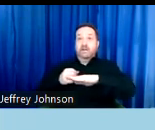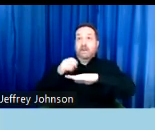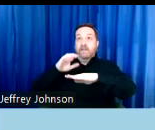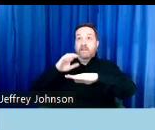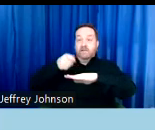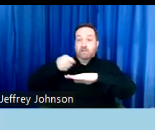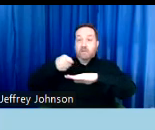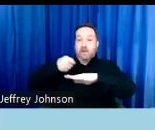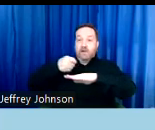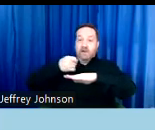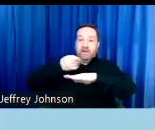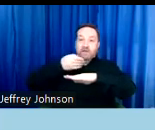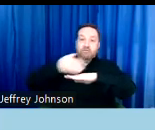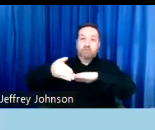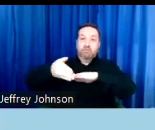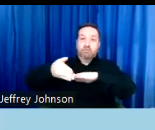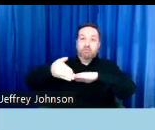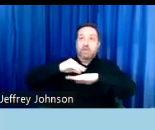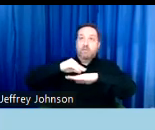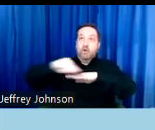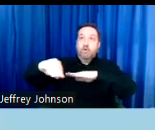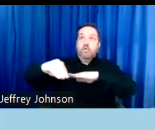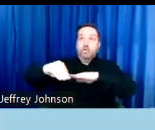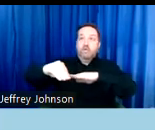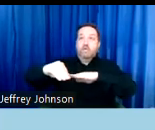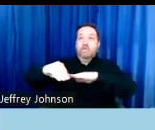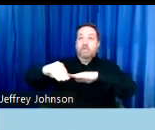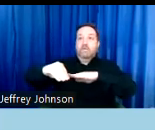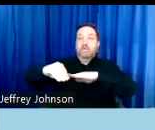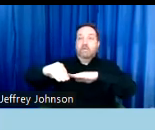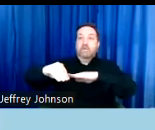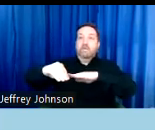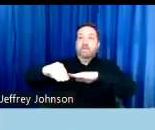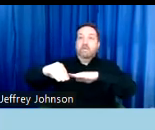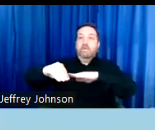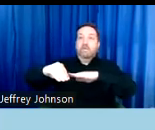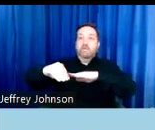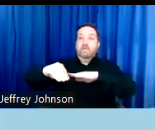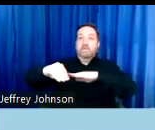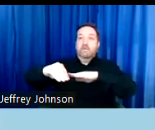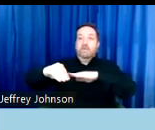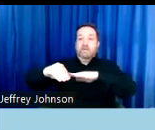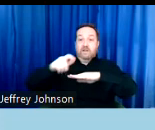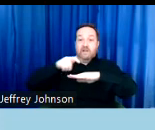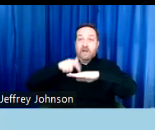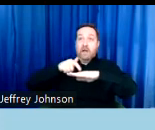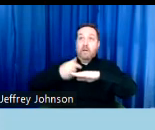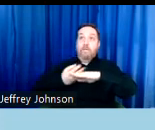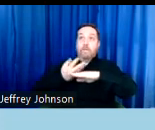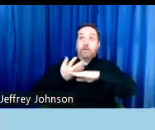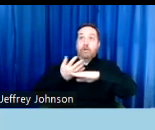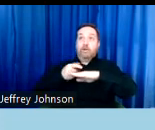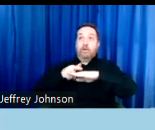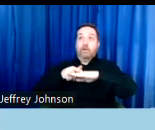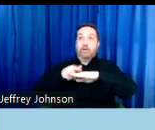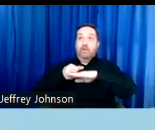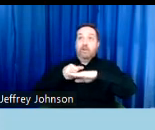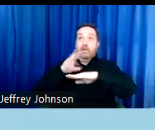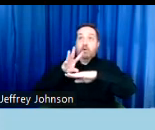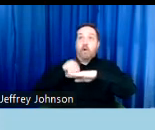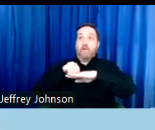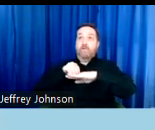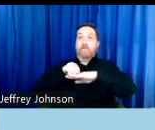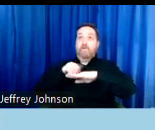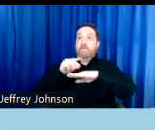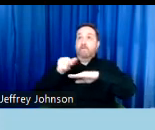accident and it goes off the burner will shut off